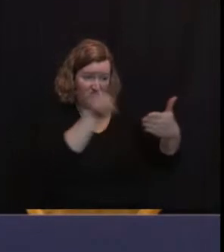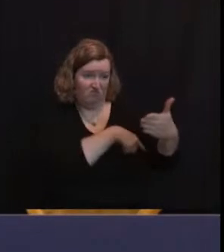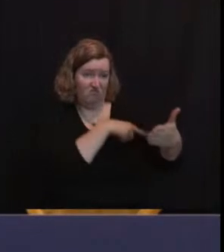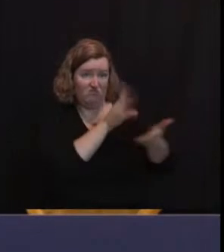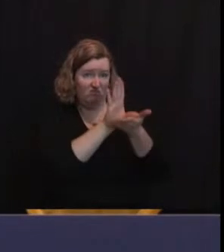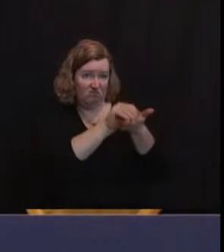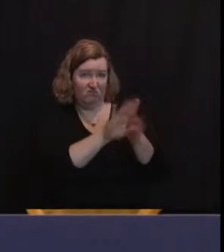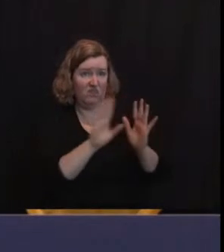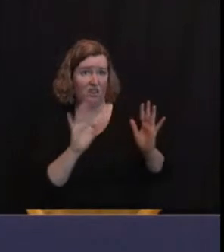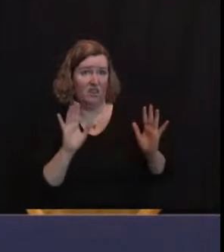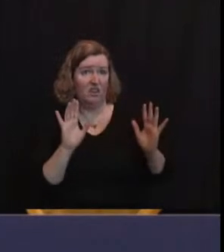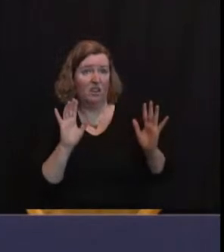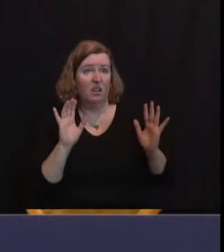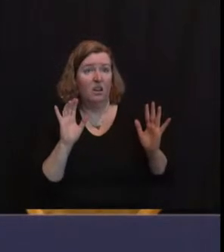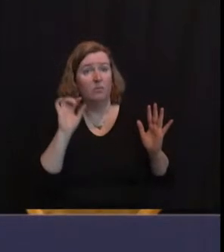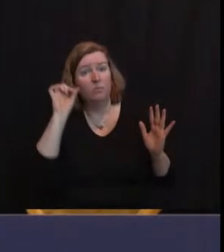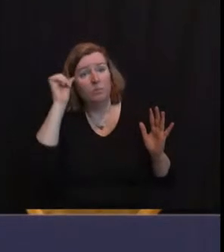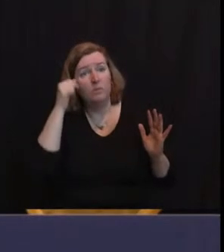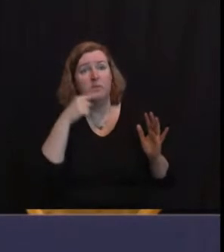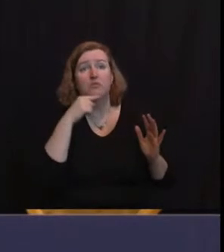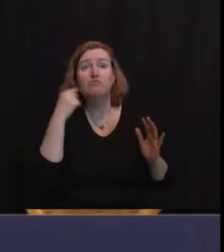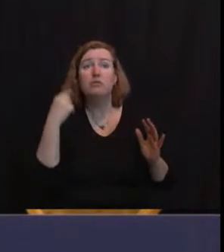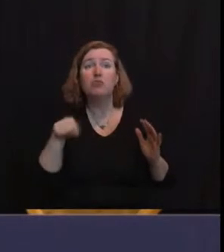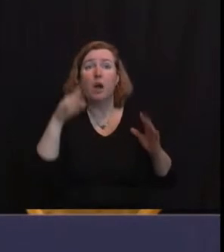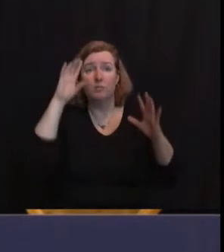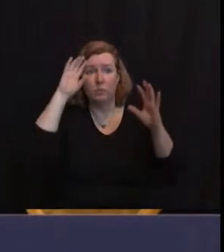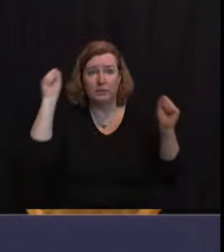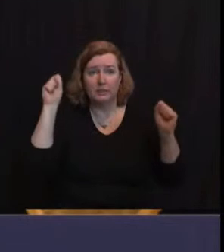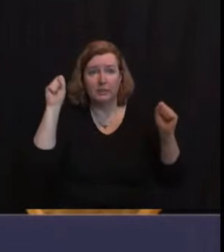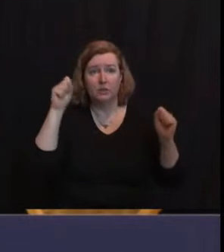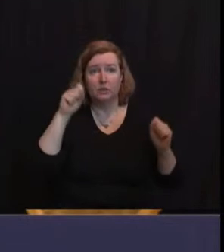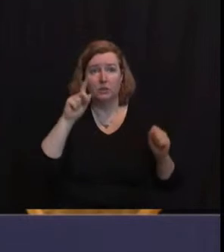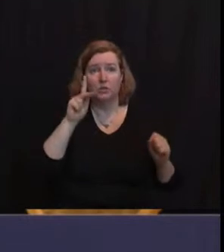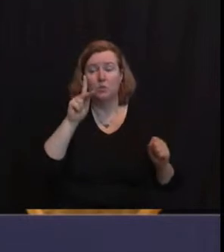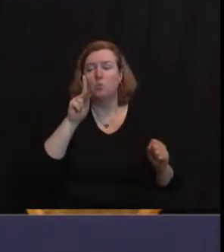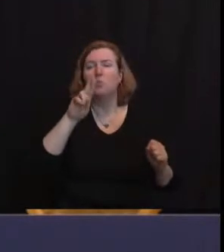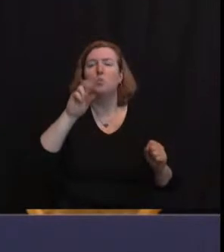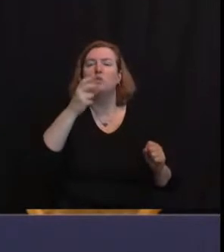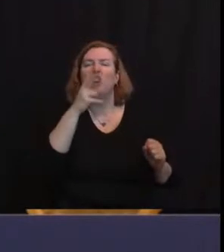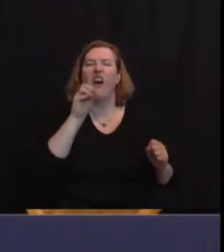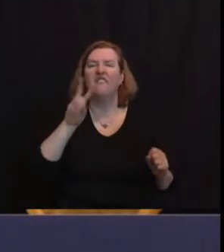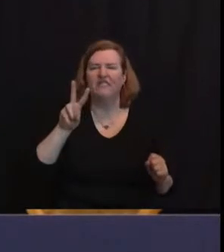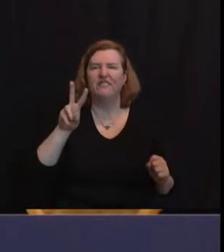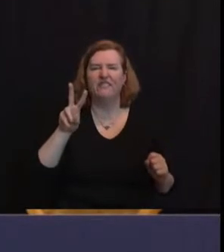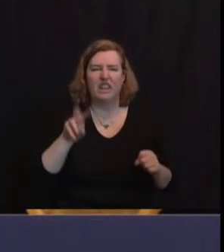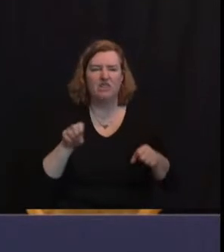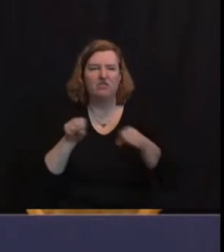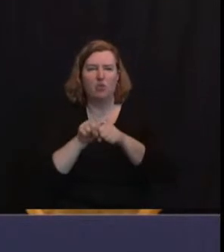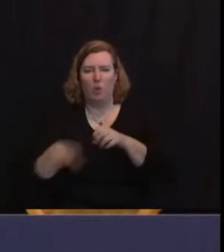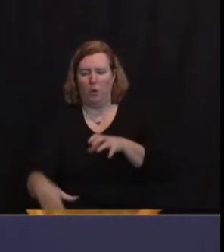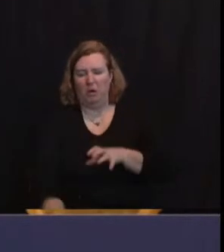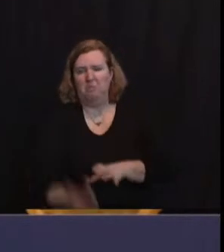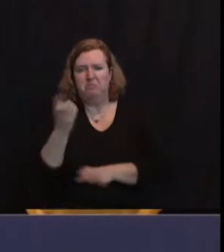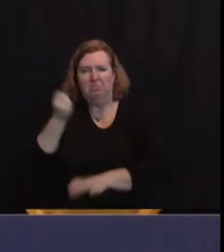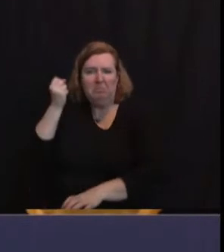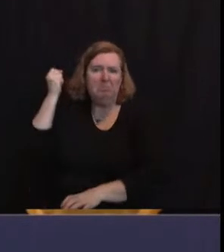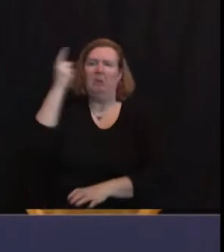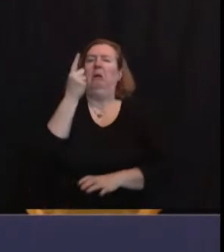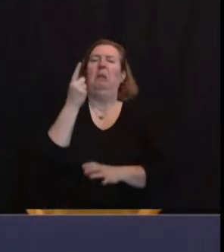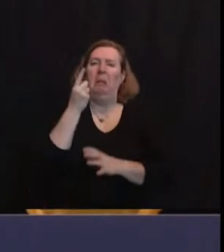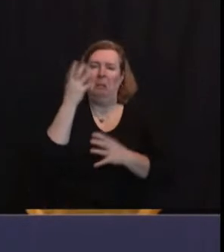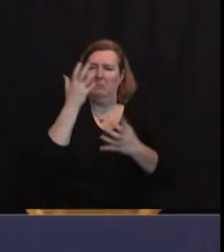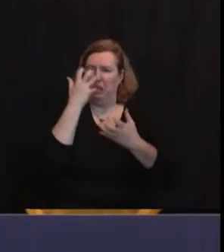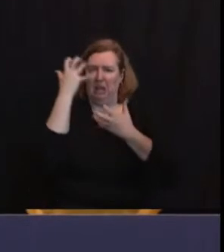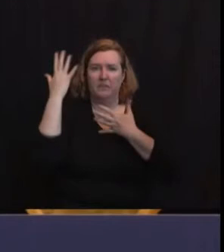here who acknowledges the fact that I could have pounded the table with one of my shoes, but more on that later. Any color on the